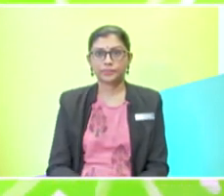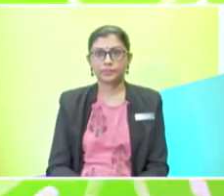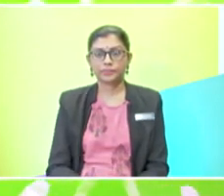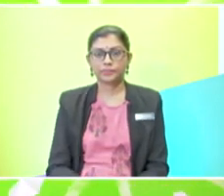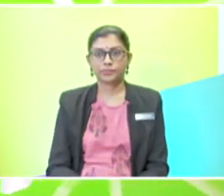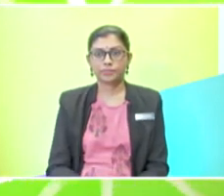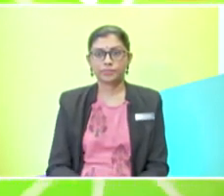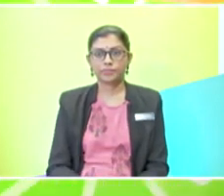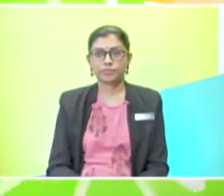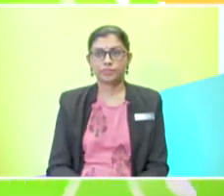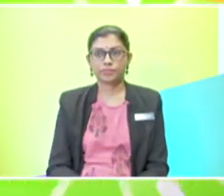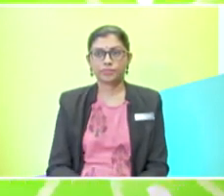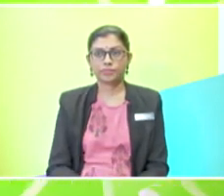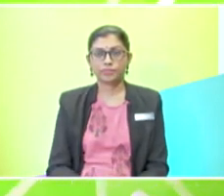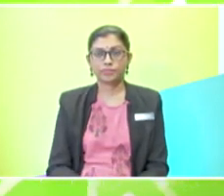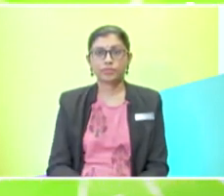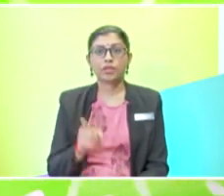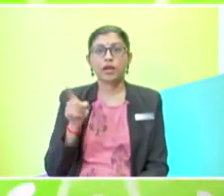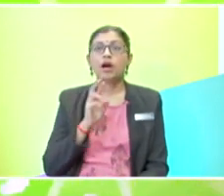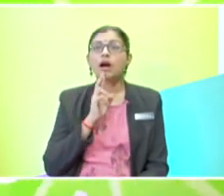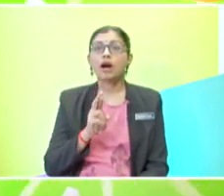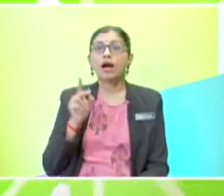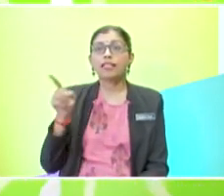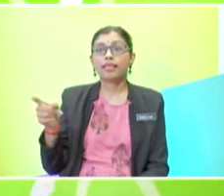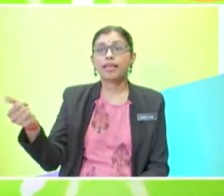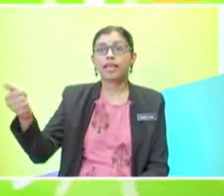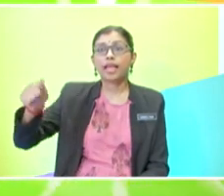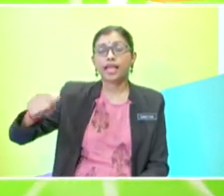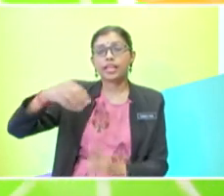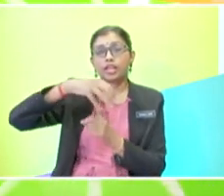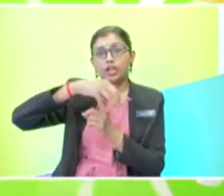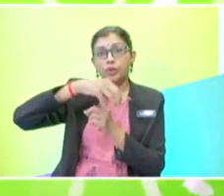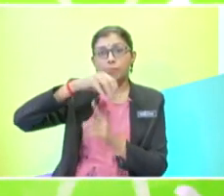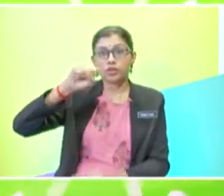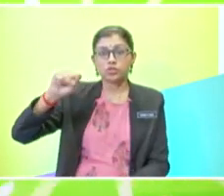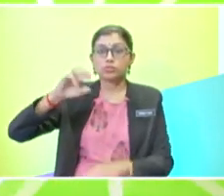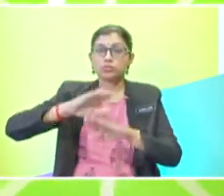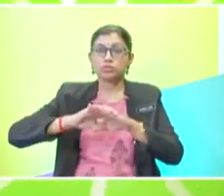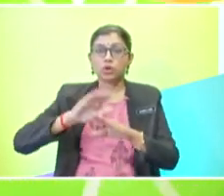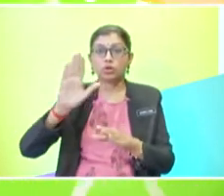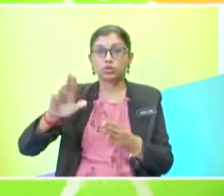Brian. Are there any mushrooms on your pizza?